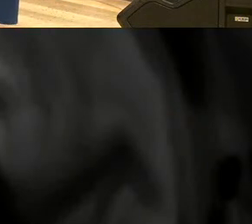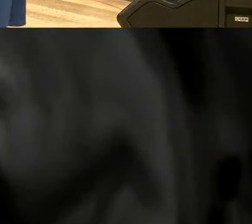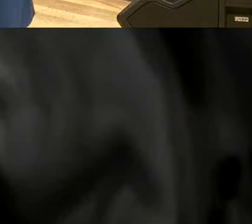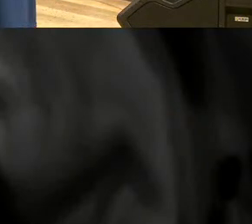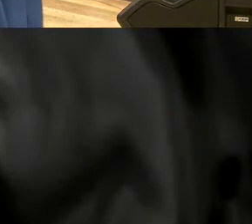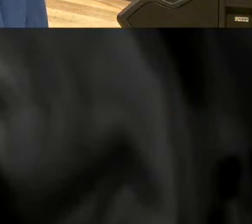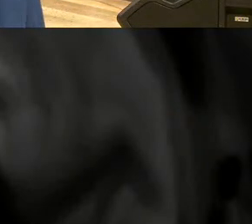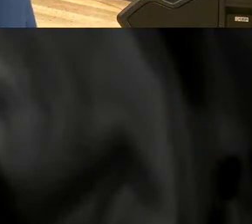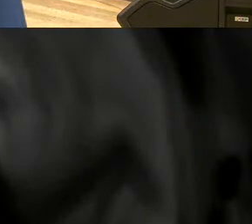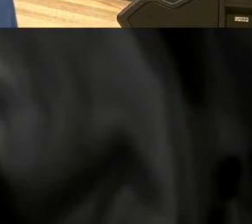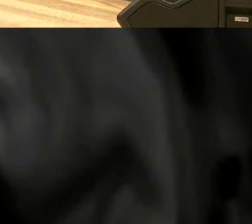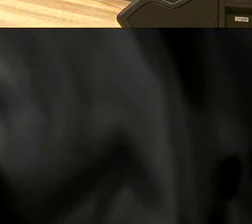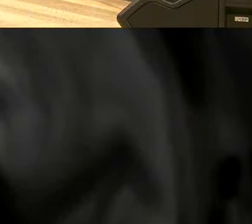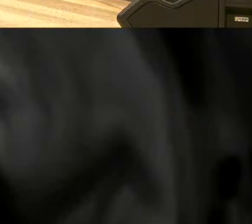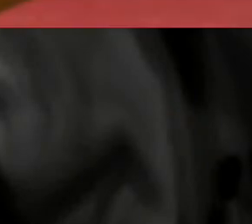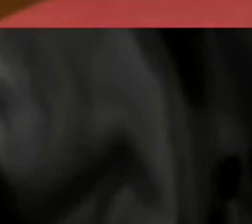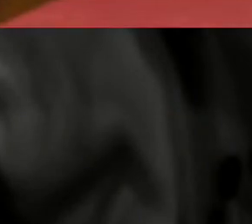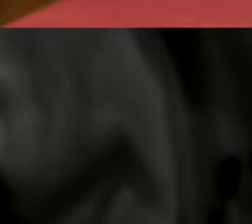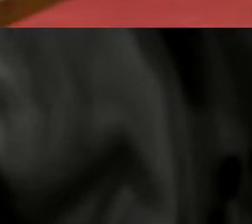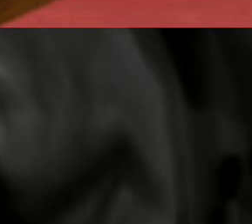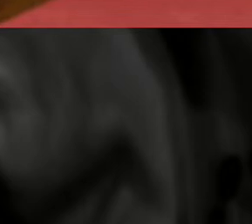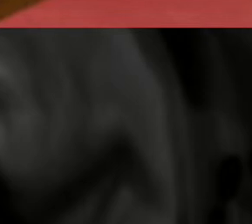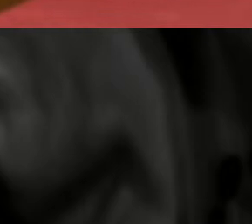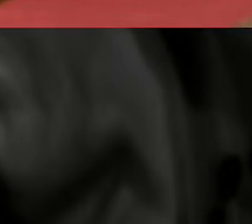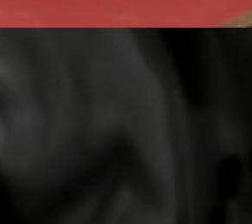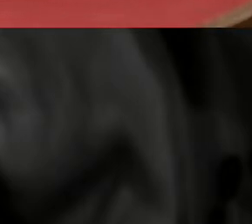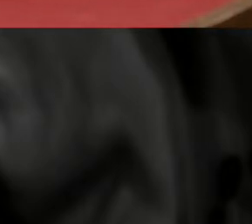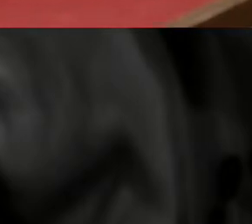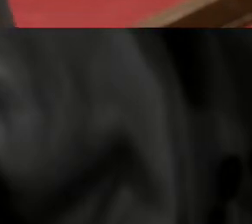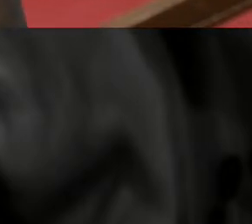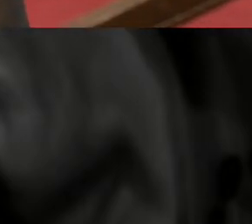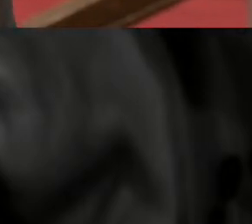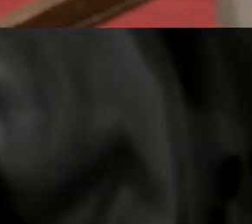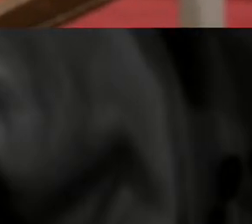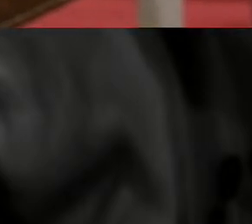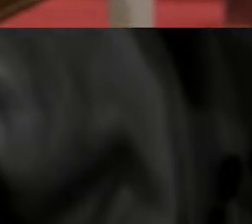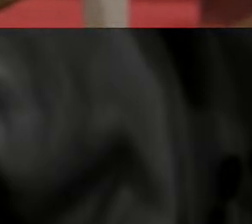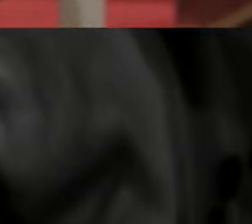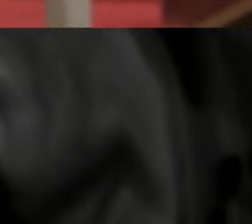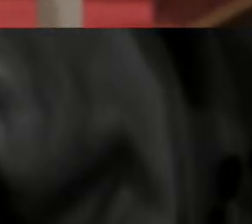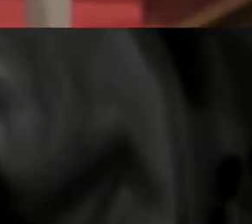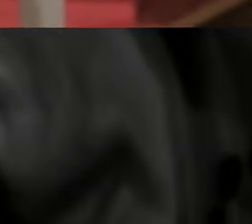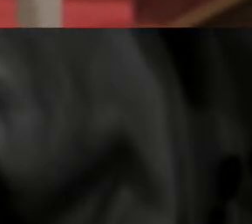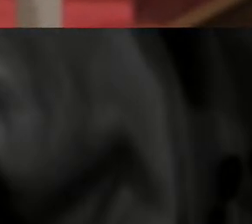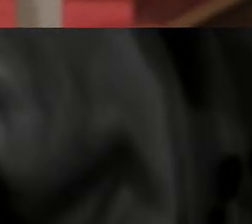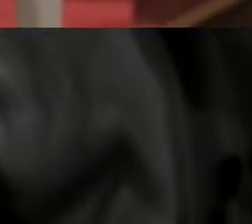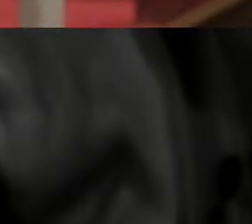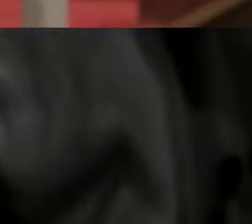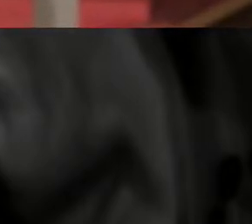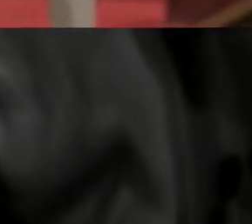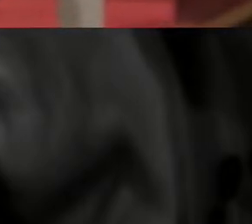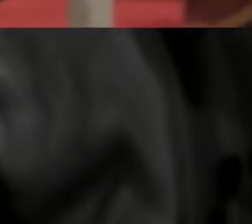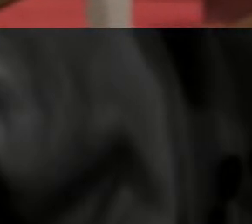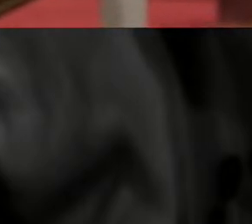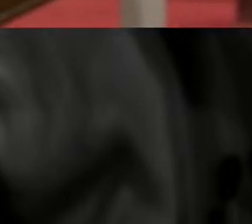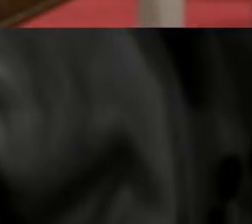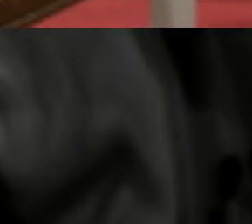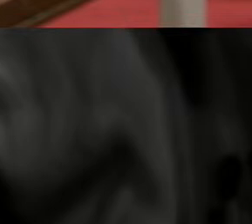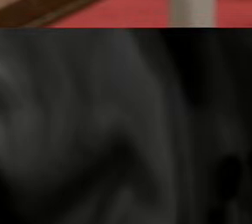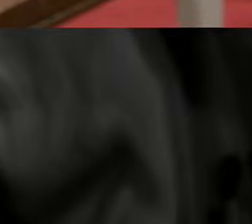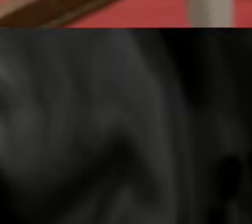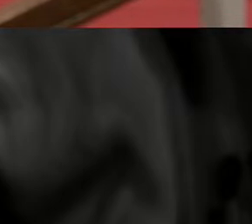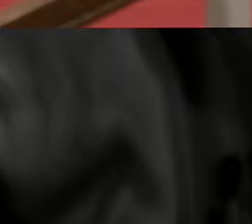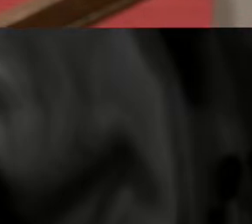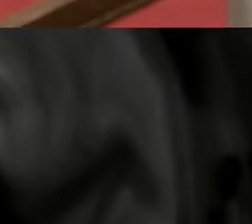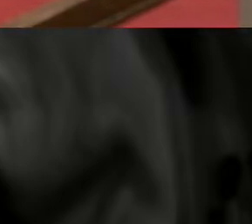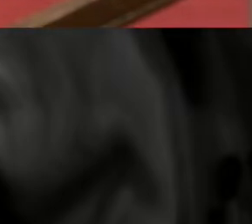So when the Lord says, submit as unto the Lord, he means it is the area he's checking your life.